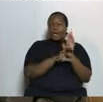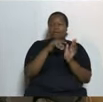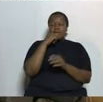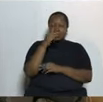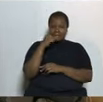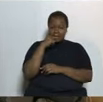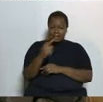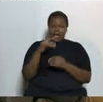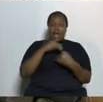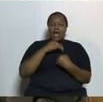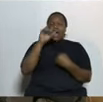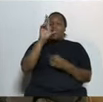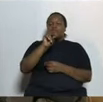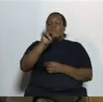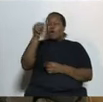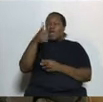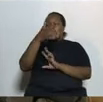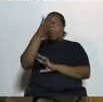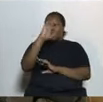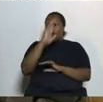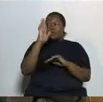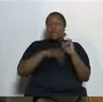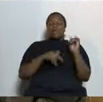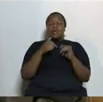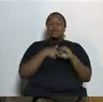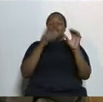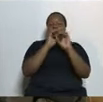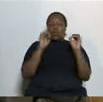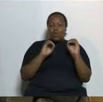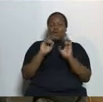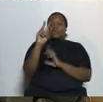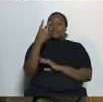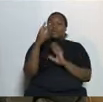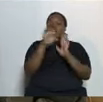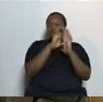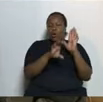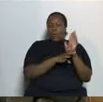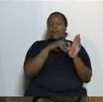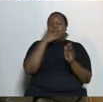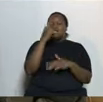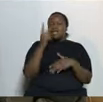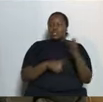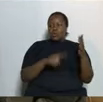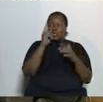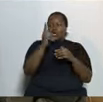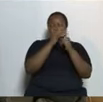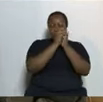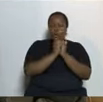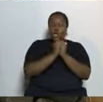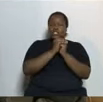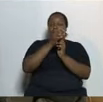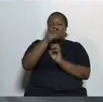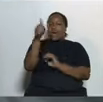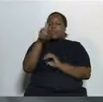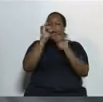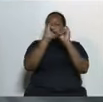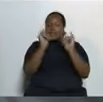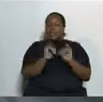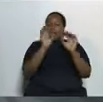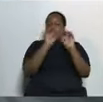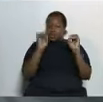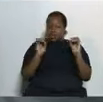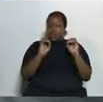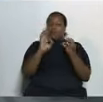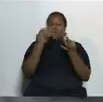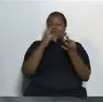shalt have no other gods before me. The second commandment says, thou shalt not worship any image. Third